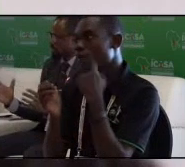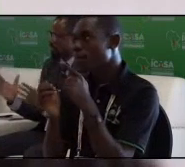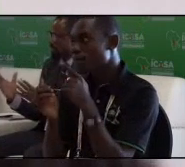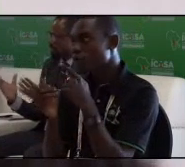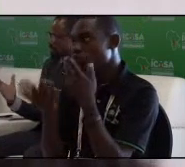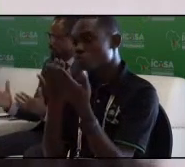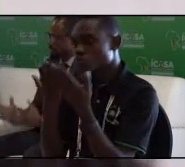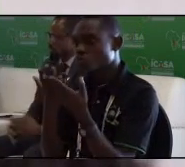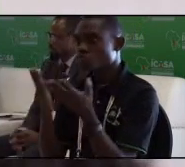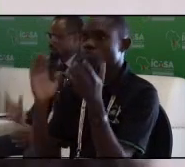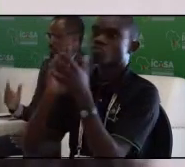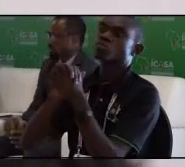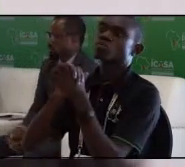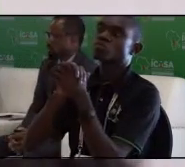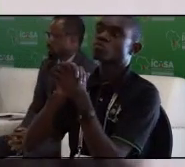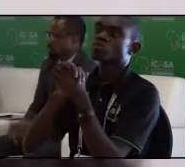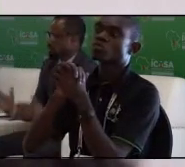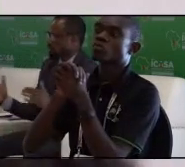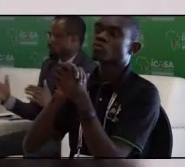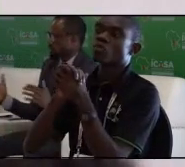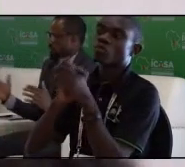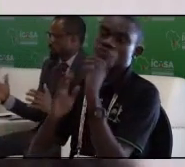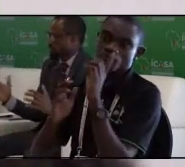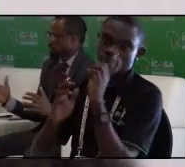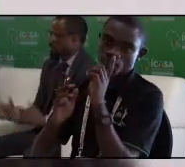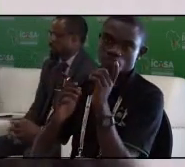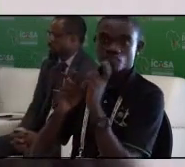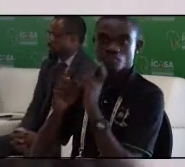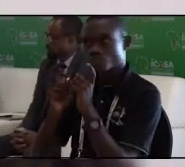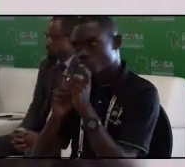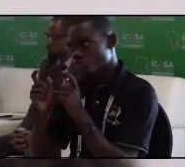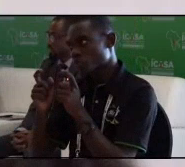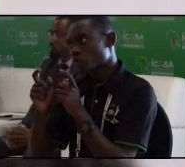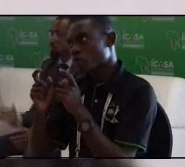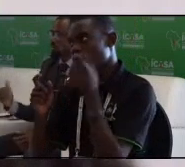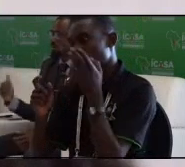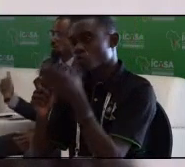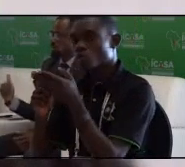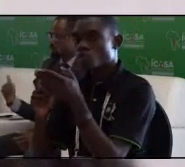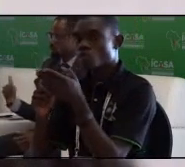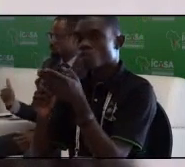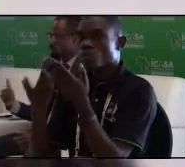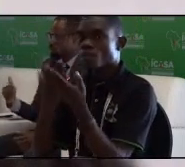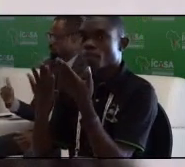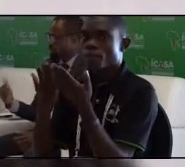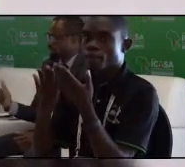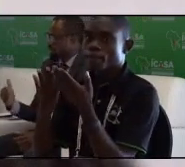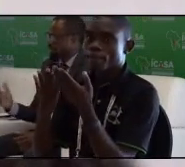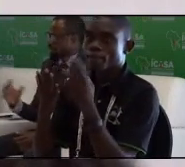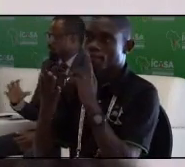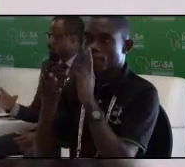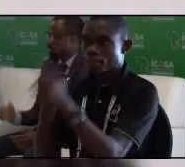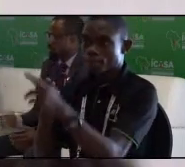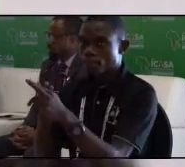able to harmonize our interventions. So that's important. So there's no conflicting implementation. And of course, also with respect